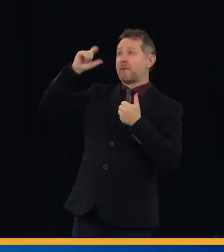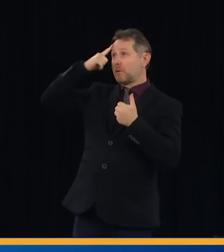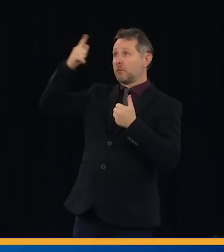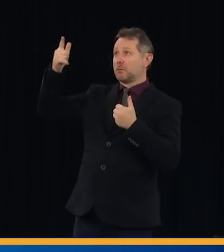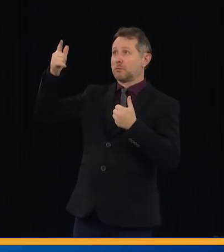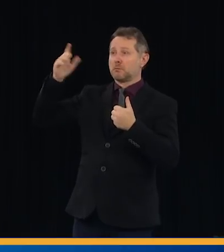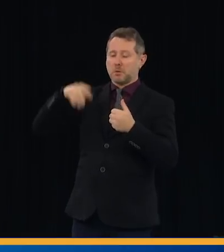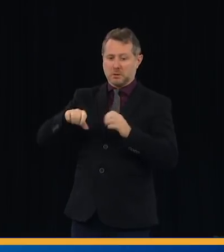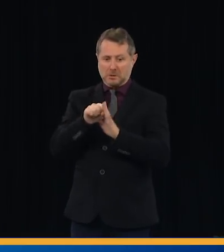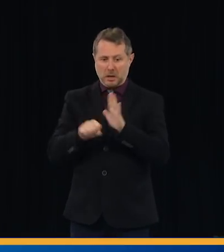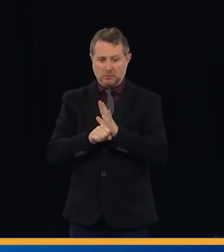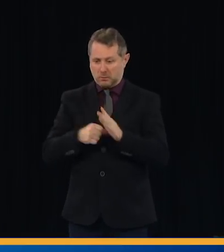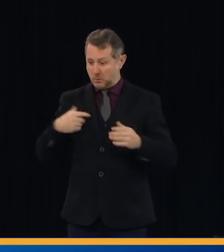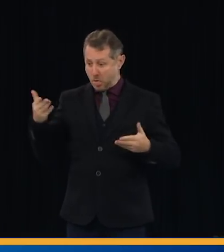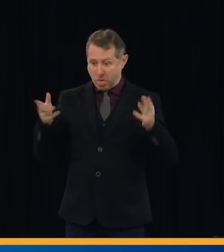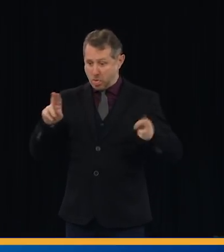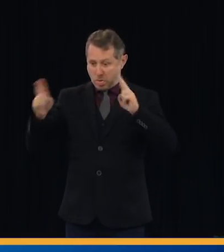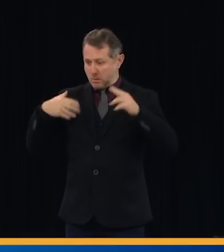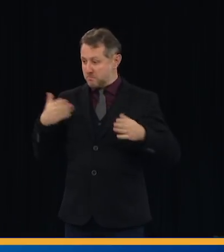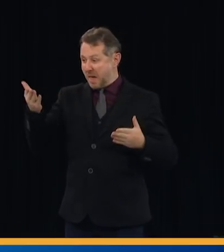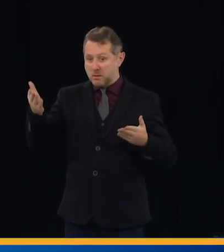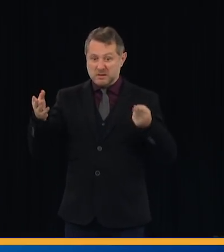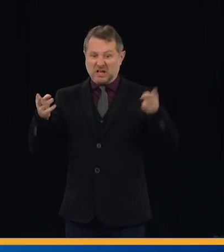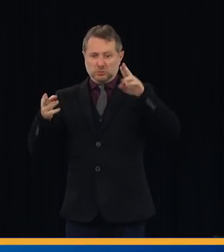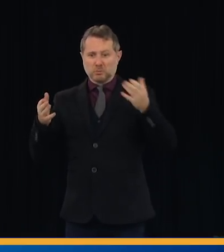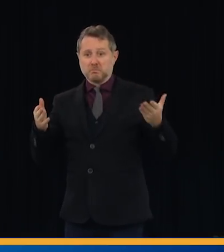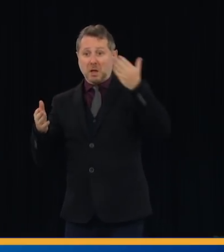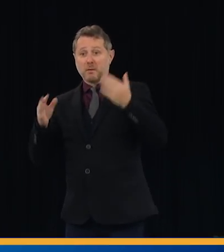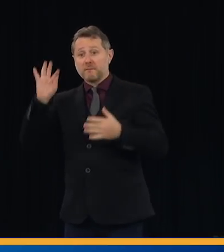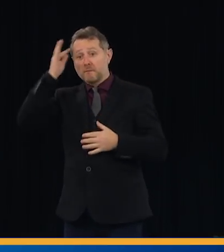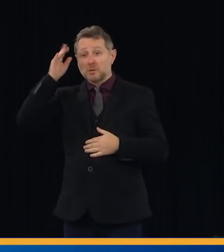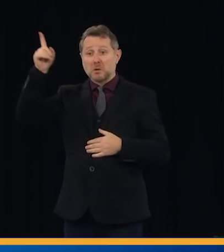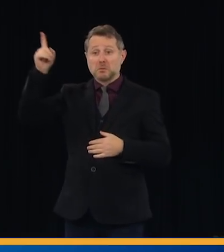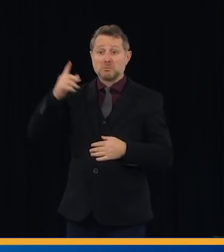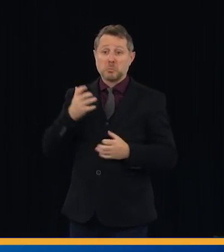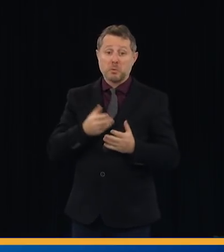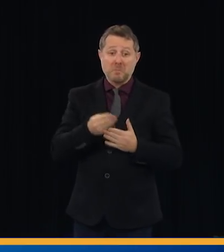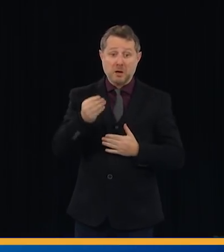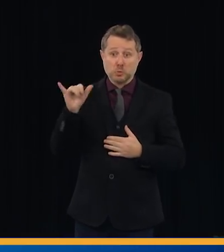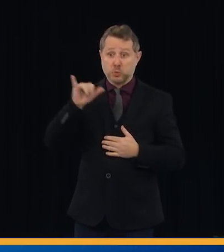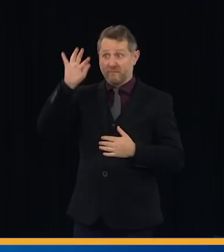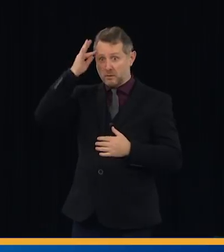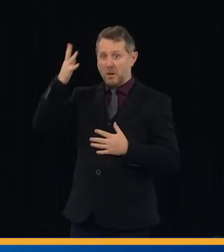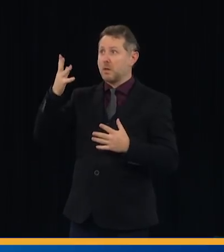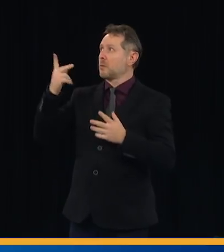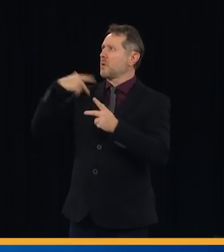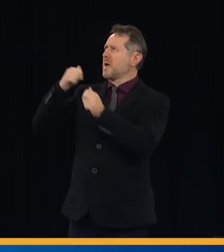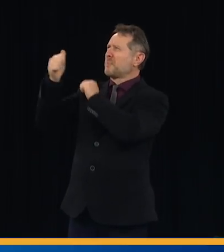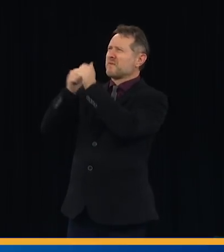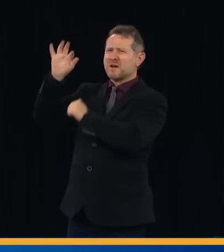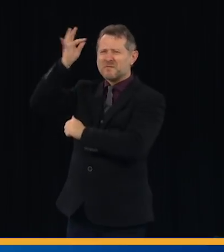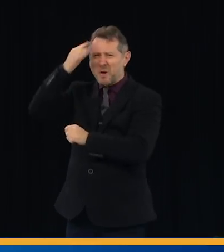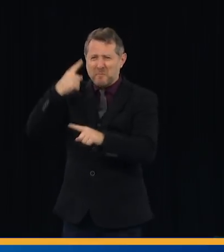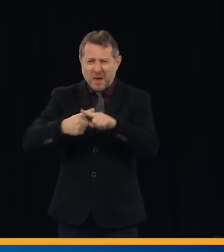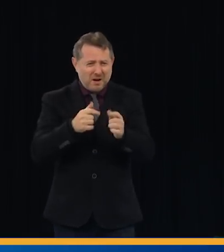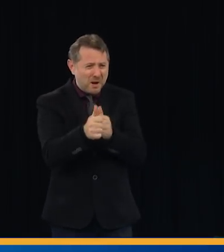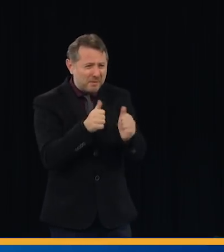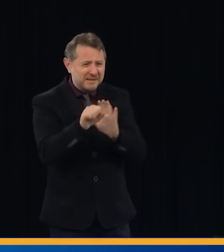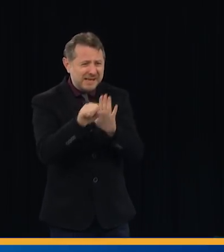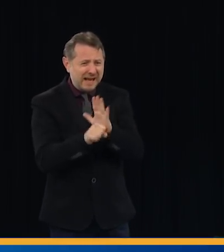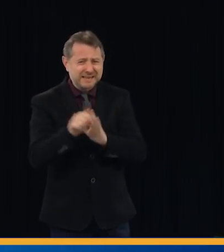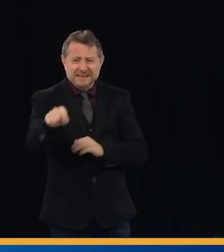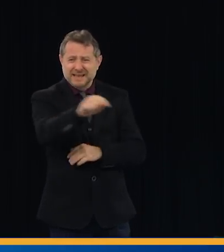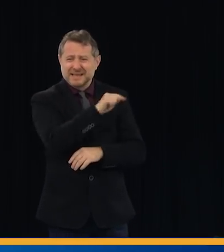the way, when the federal government goes out to buy the same equipment for their stockpile, now it's 50